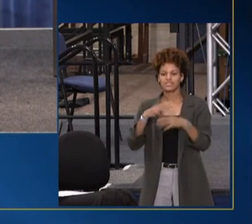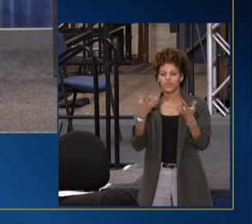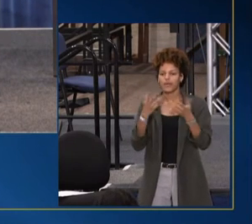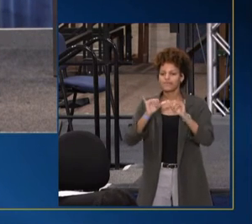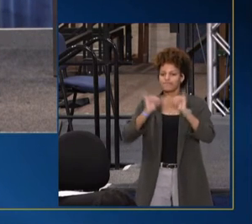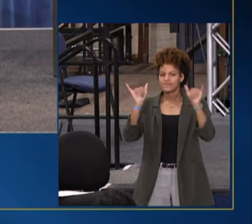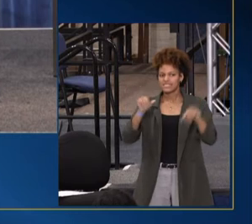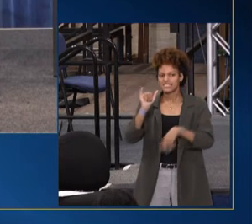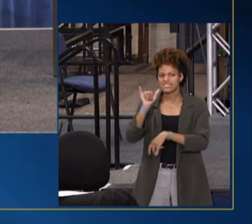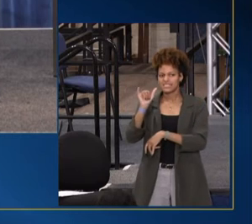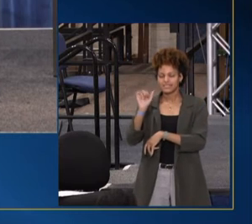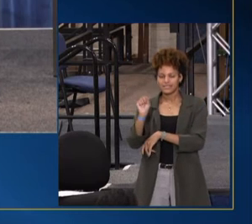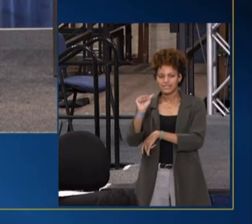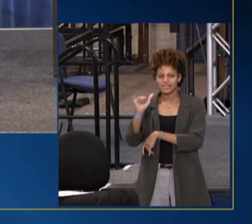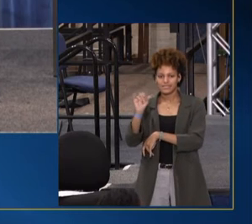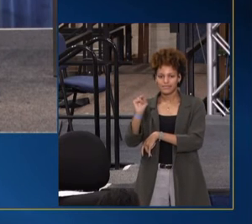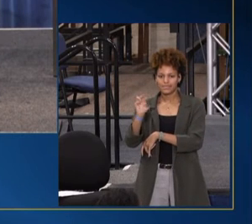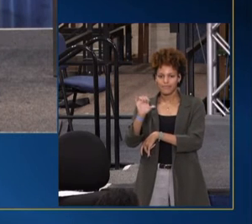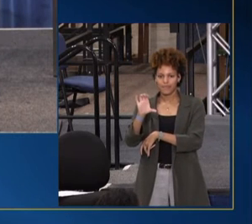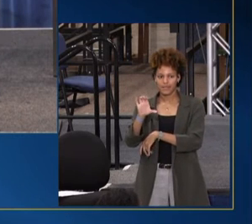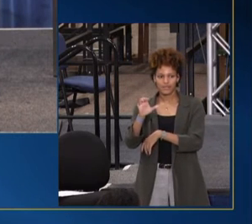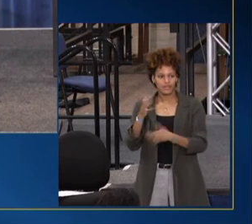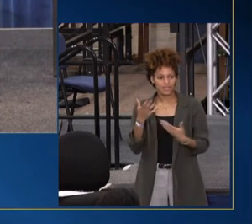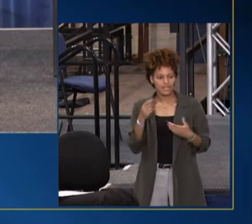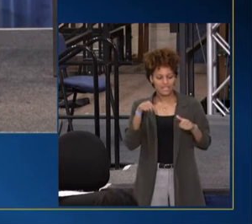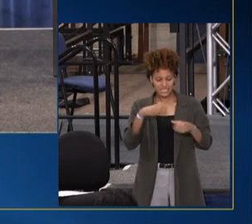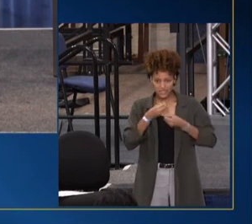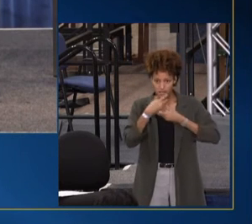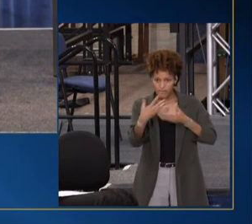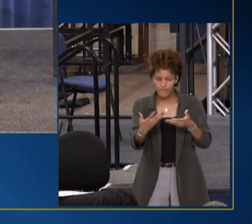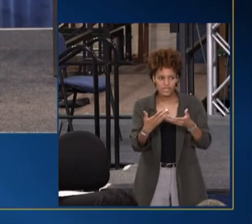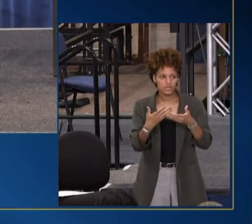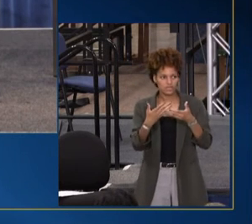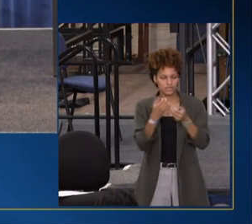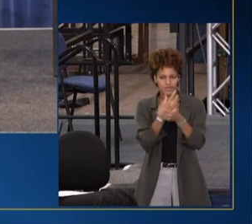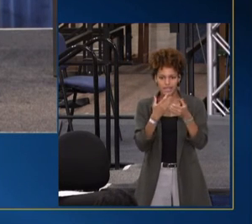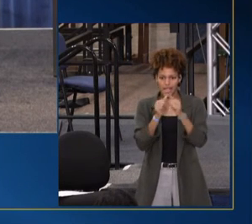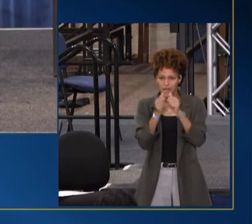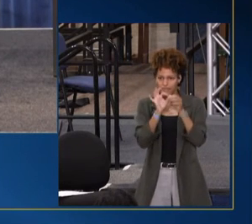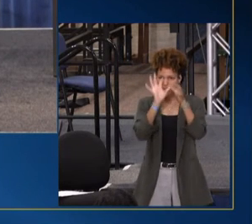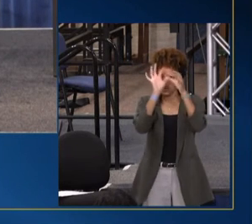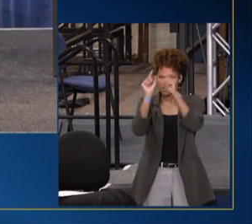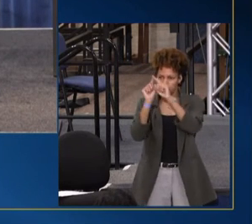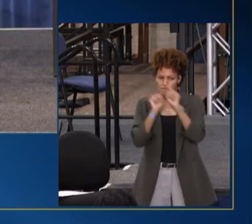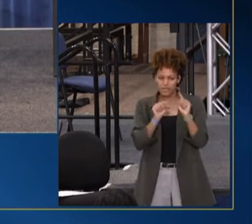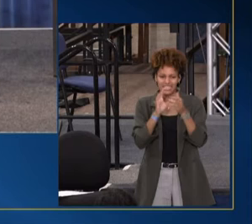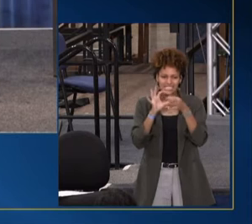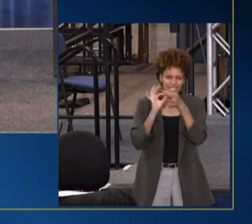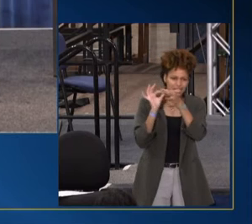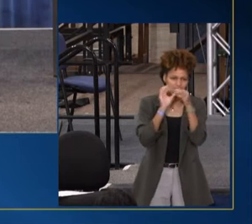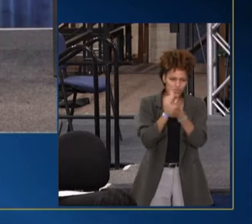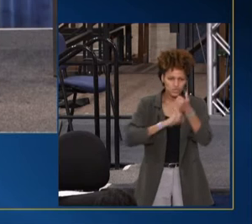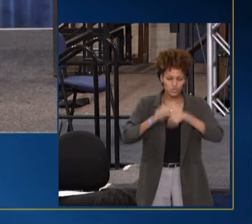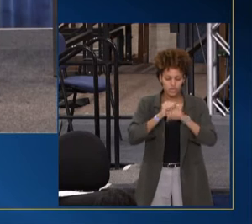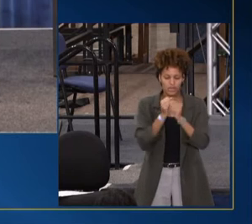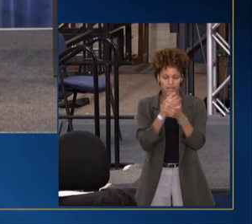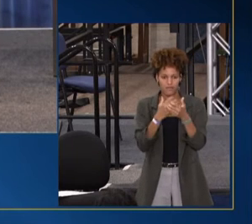a syndemic of misinformation and disinformation and a syndemic in terms of the opposition that we're